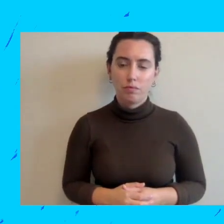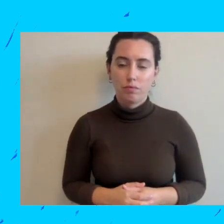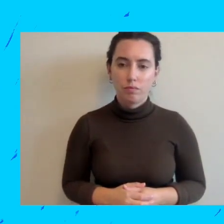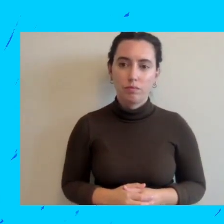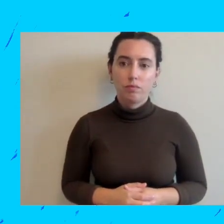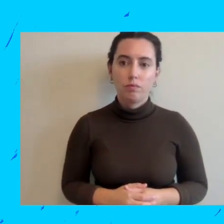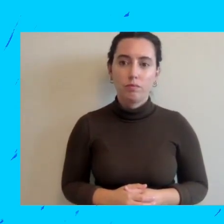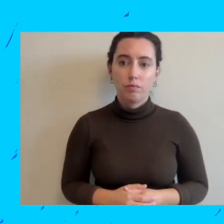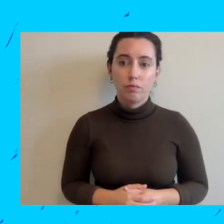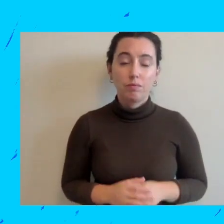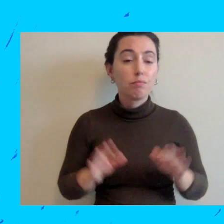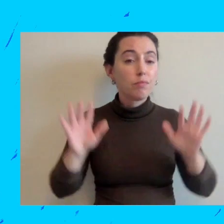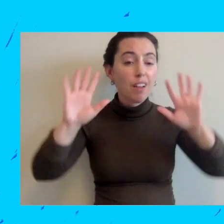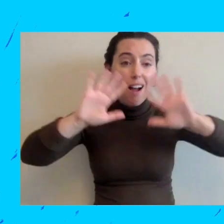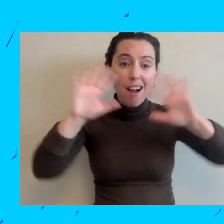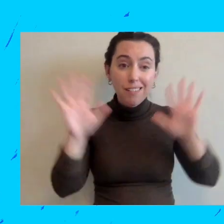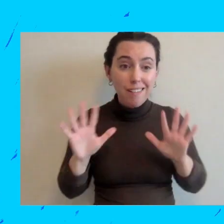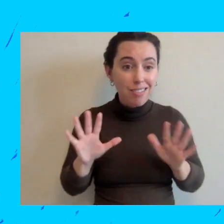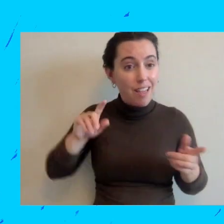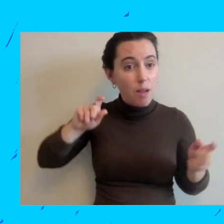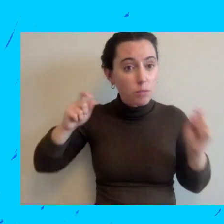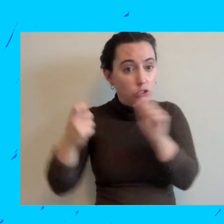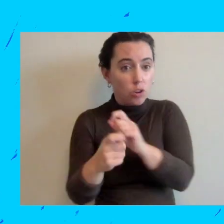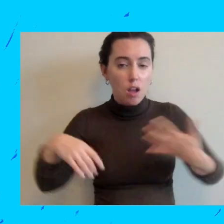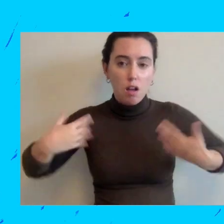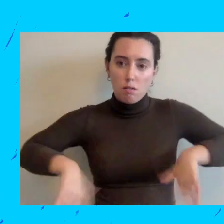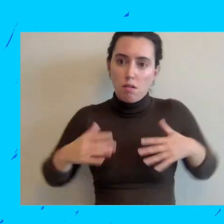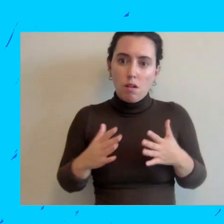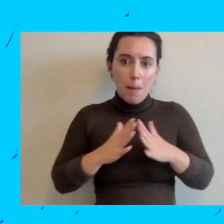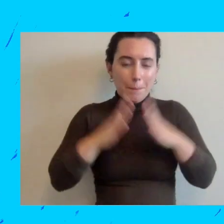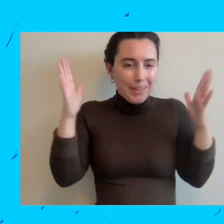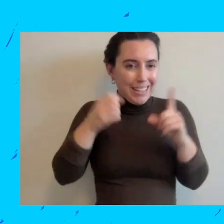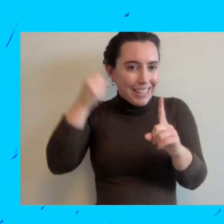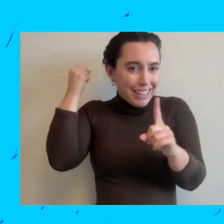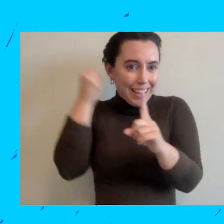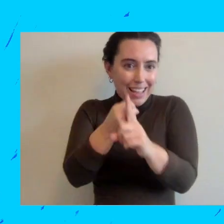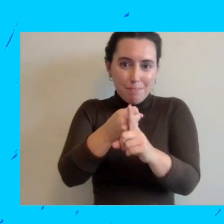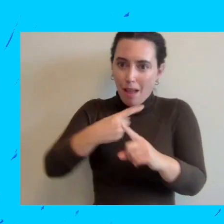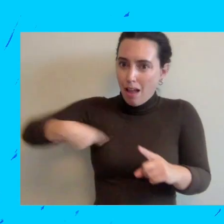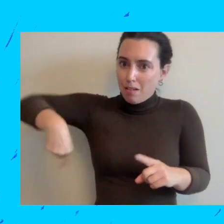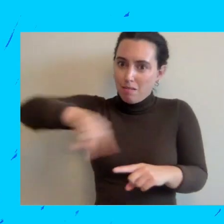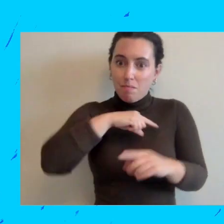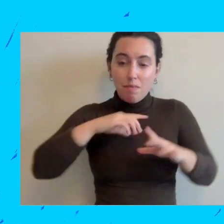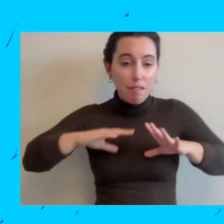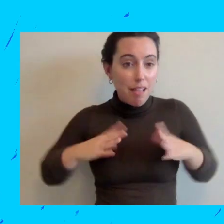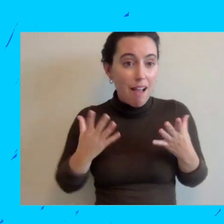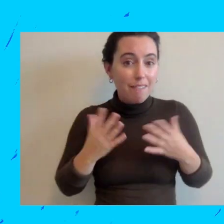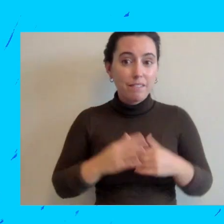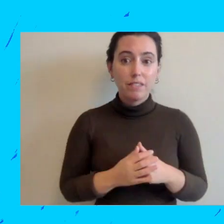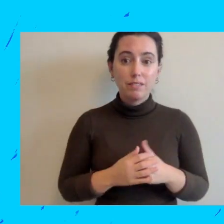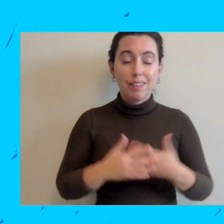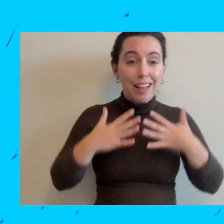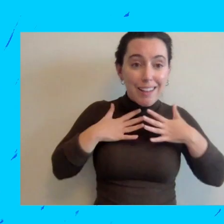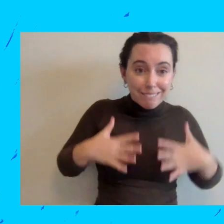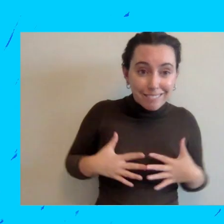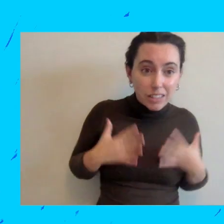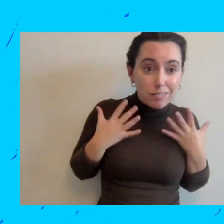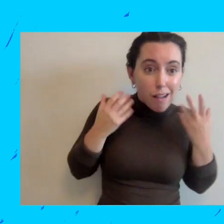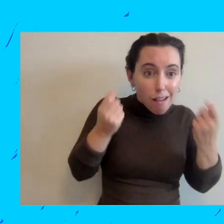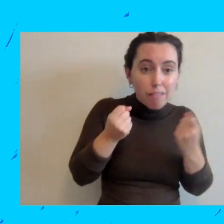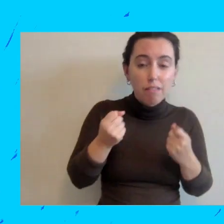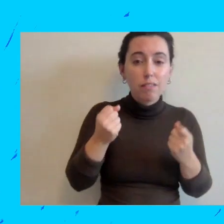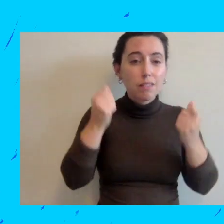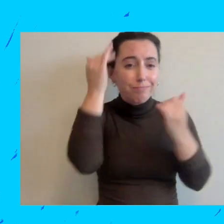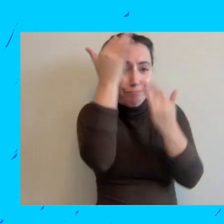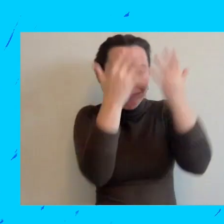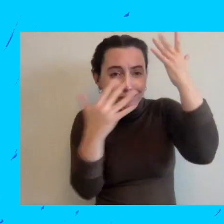Climate change is already affecting our lives, putting at risk our physical and mental health and well-being,